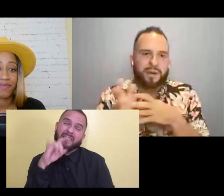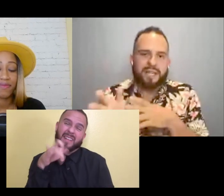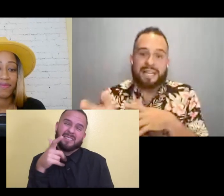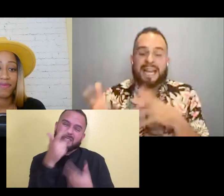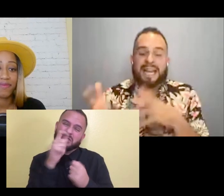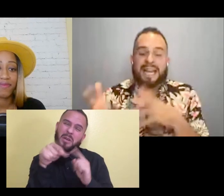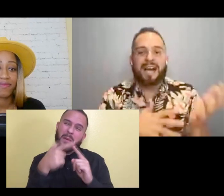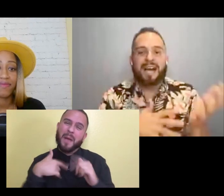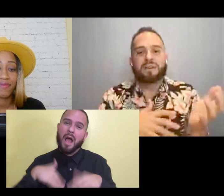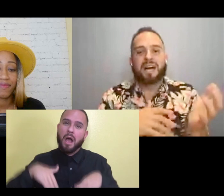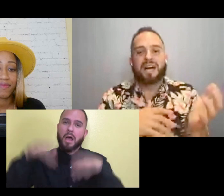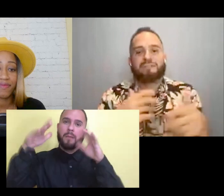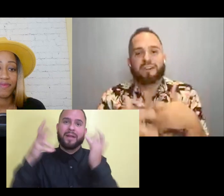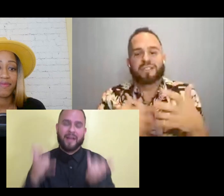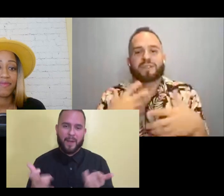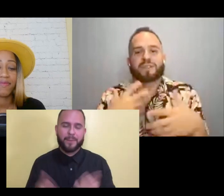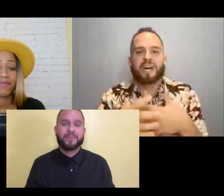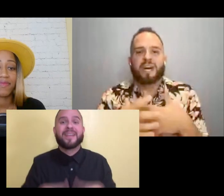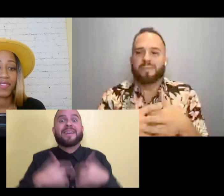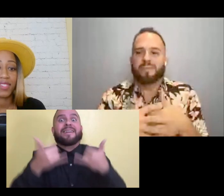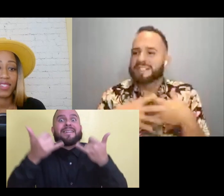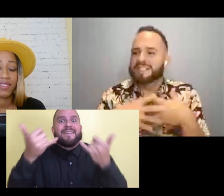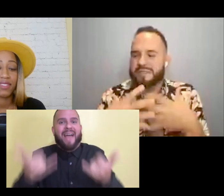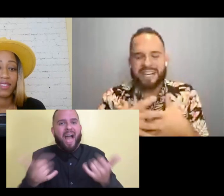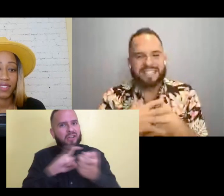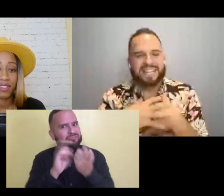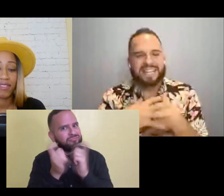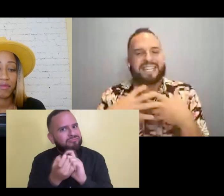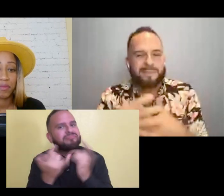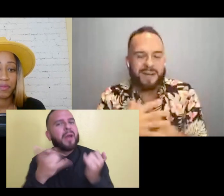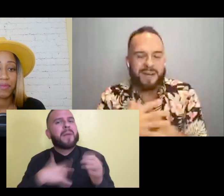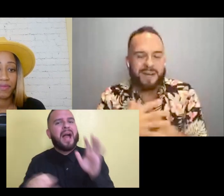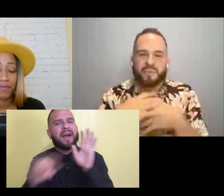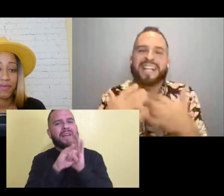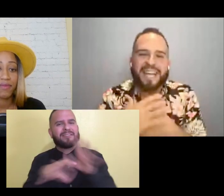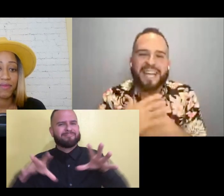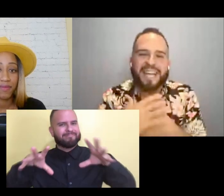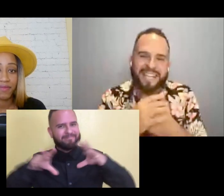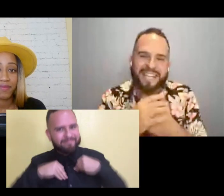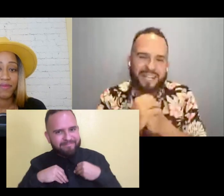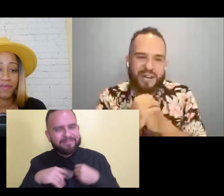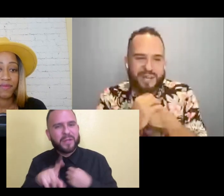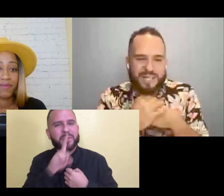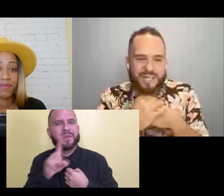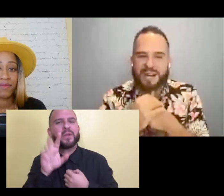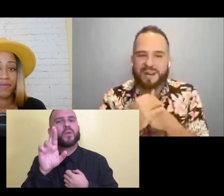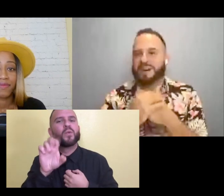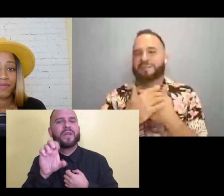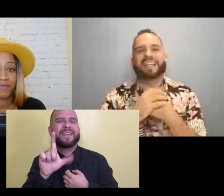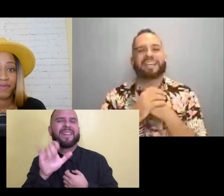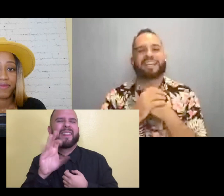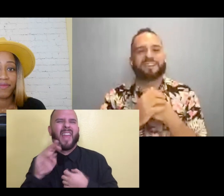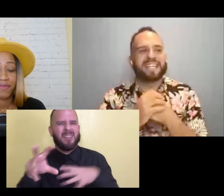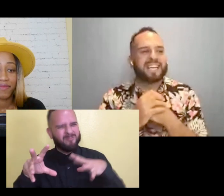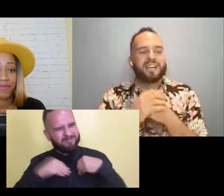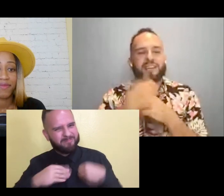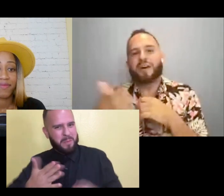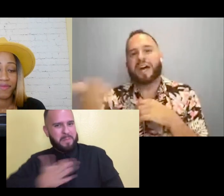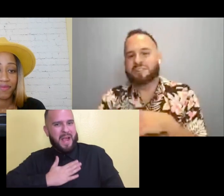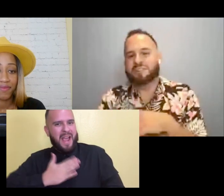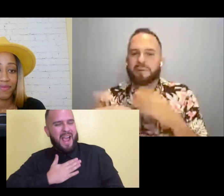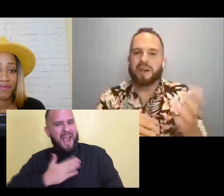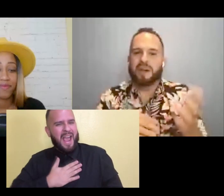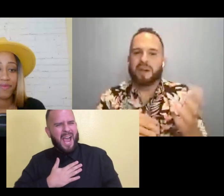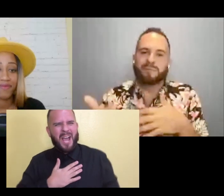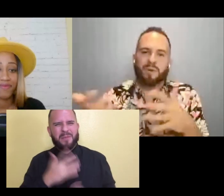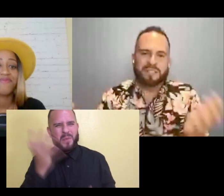my upbringing. Now I've learned to accept that identity and I'm actually reclaiming it, because I'm like, you know what? You don't